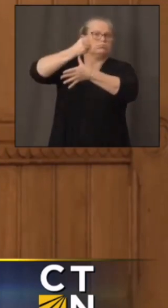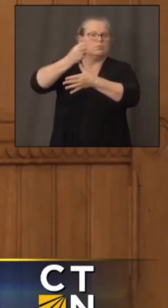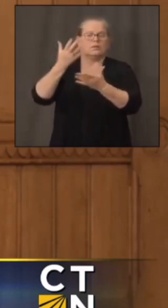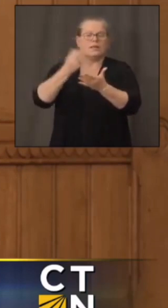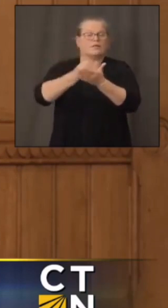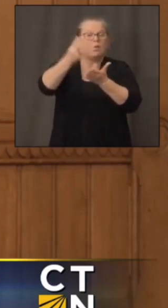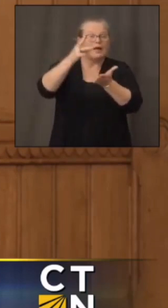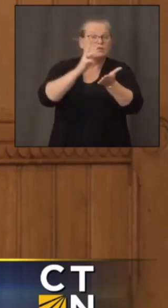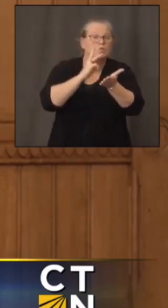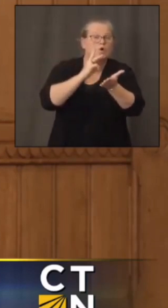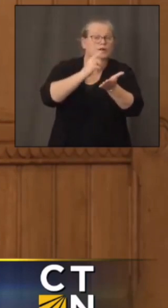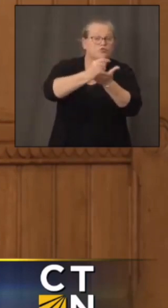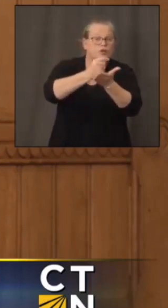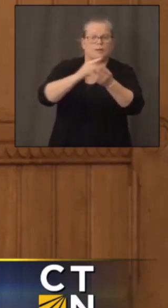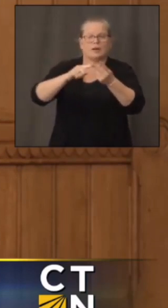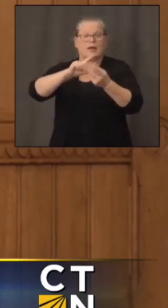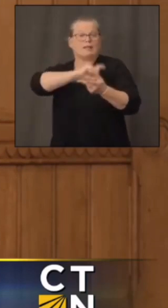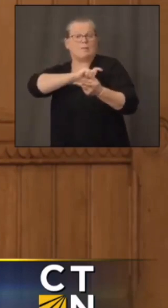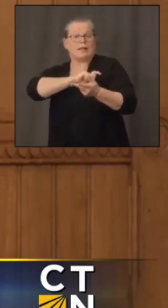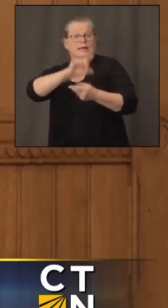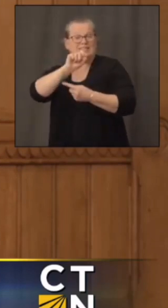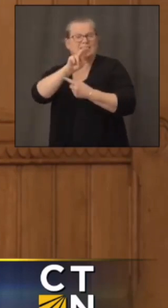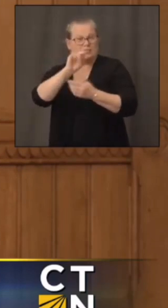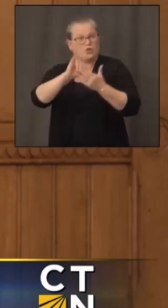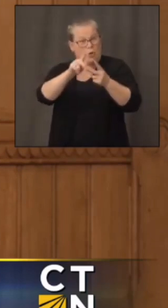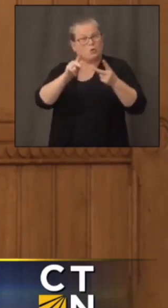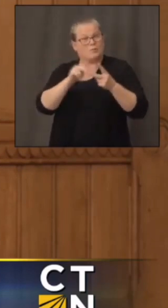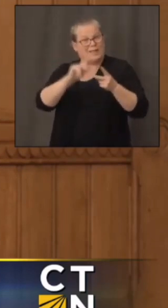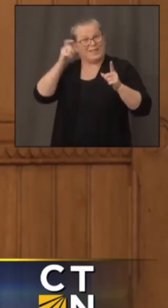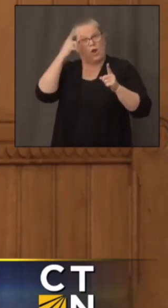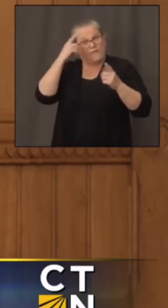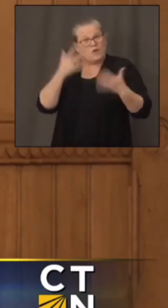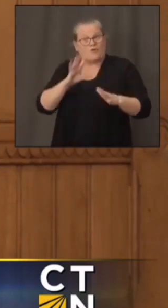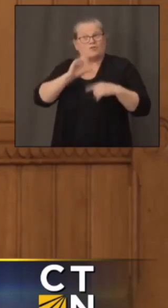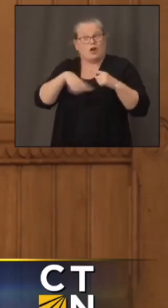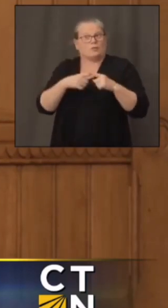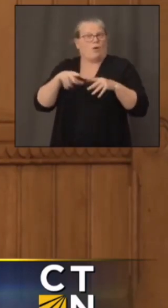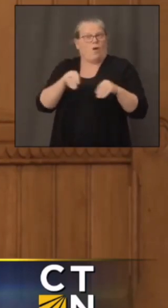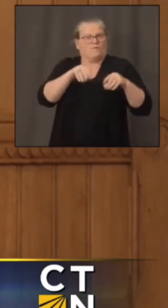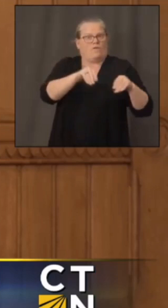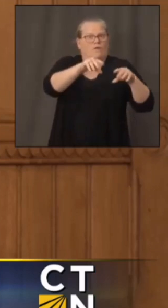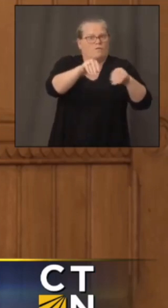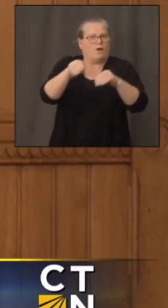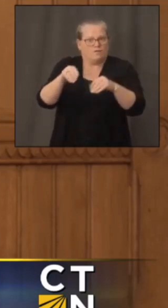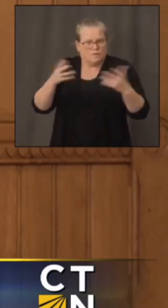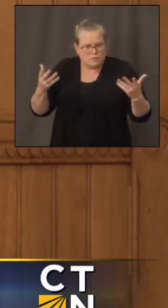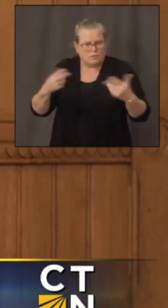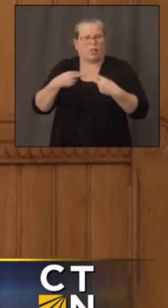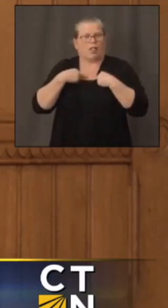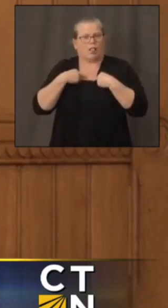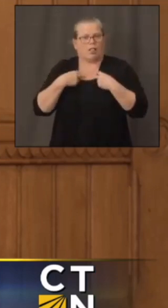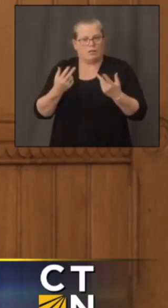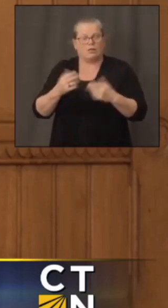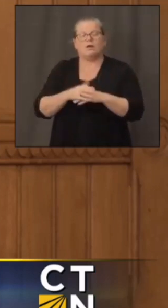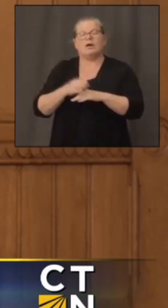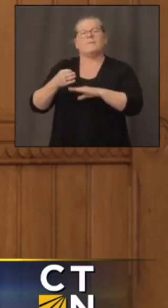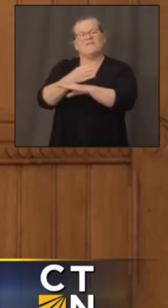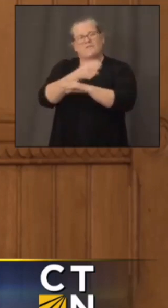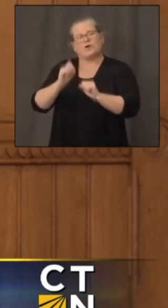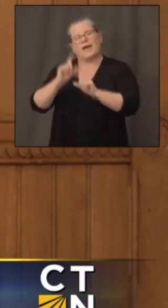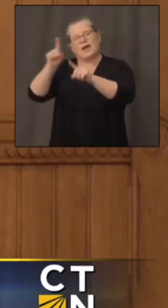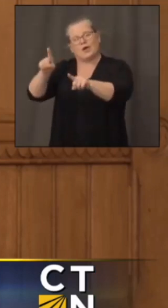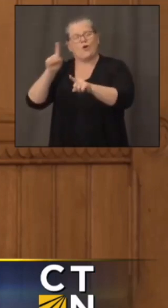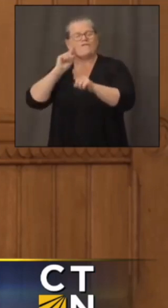police stations, all the things the governor indicated, before that they can go and then work on the broad-based restoration for